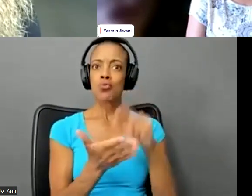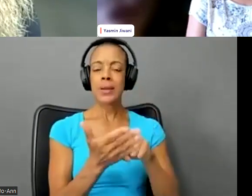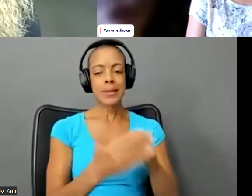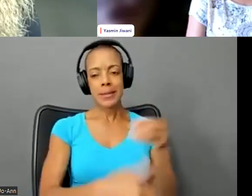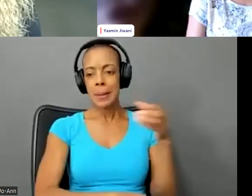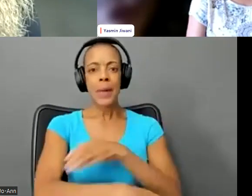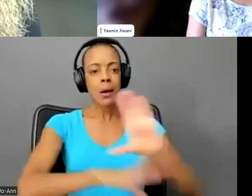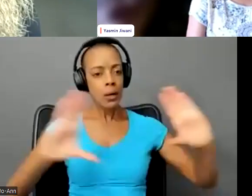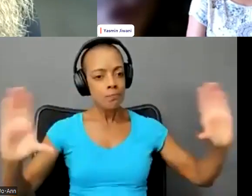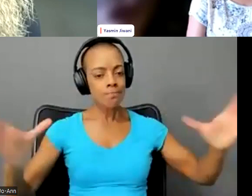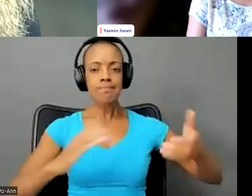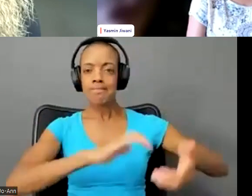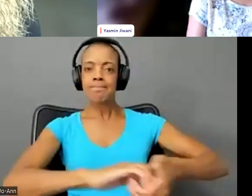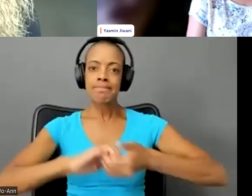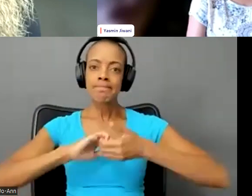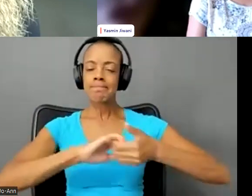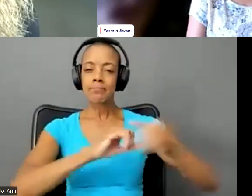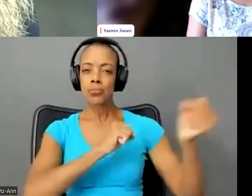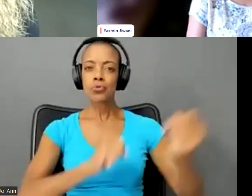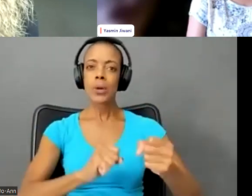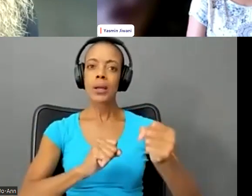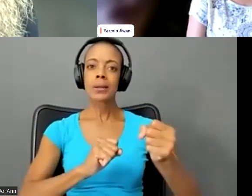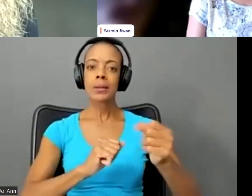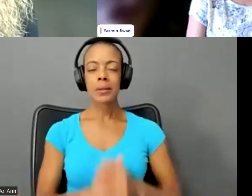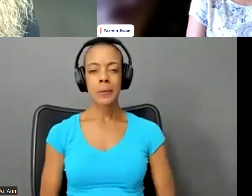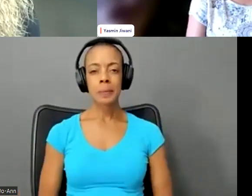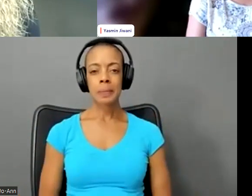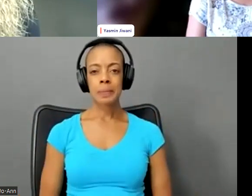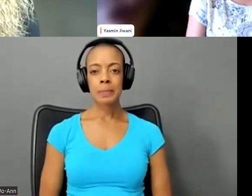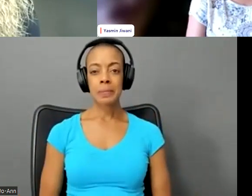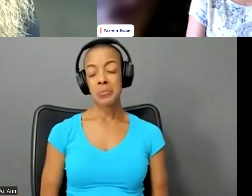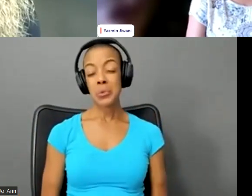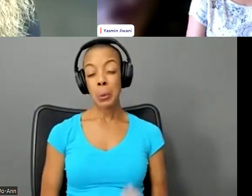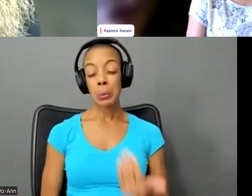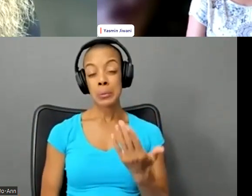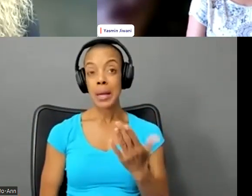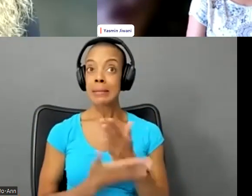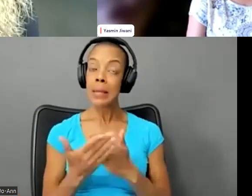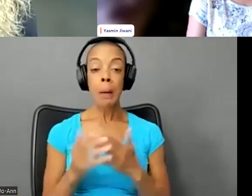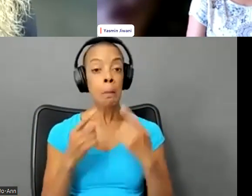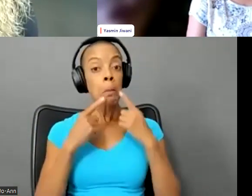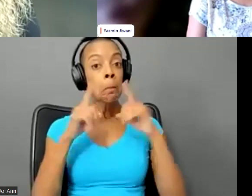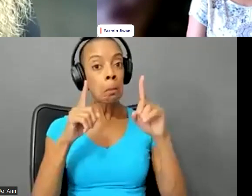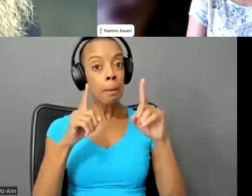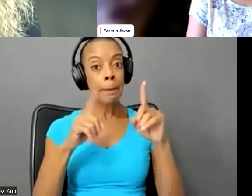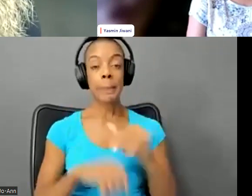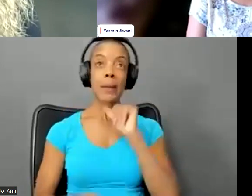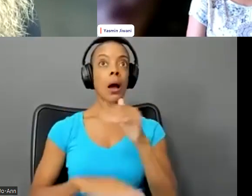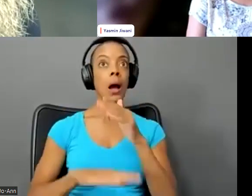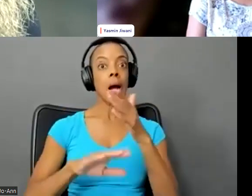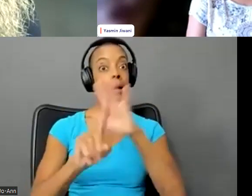strength for folks. And I think that has had some small successes, for sure, not exactly where we would like to be,